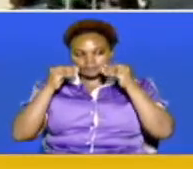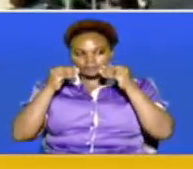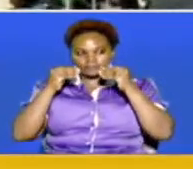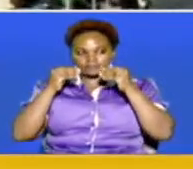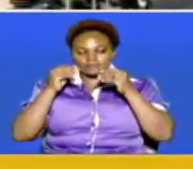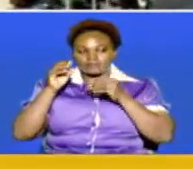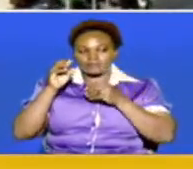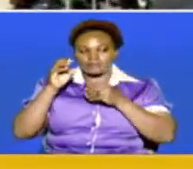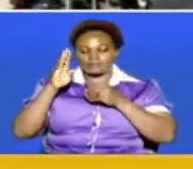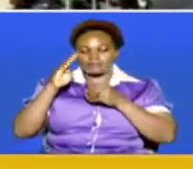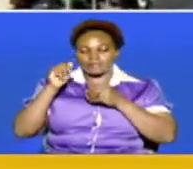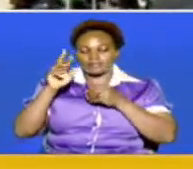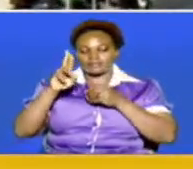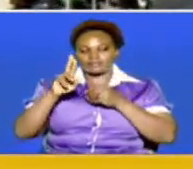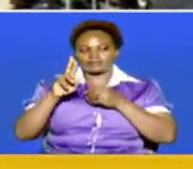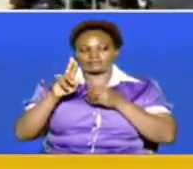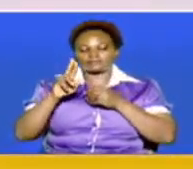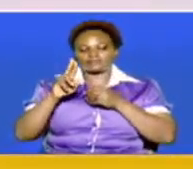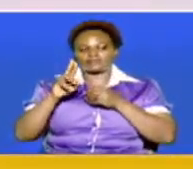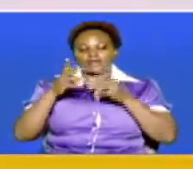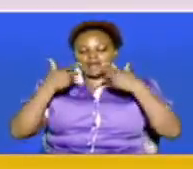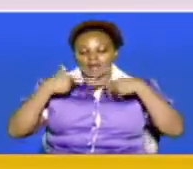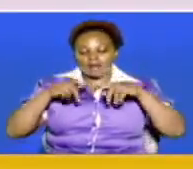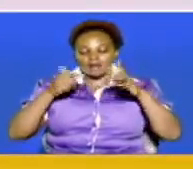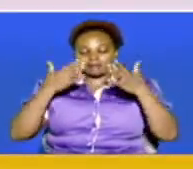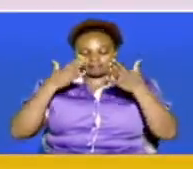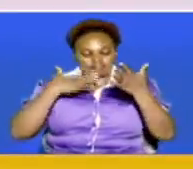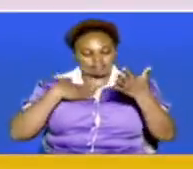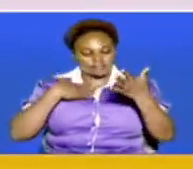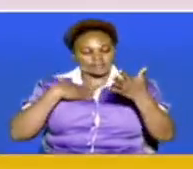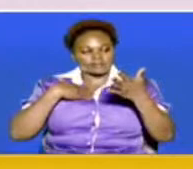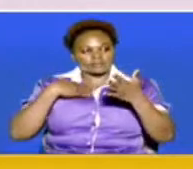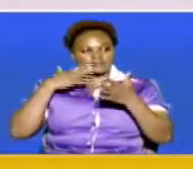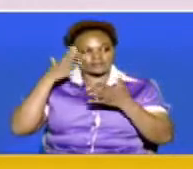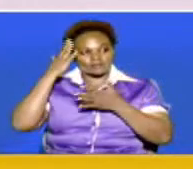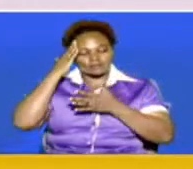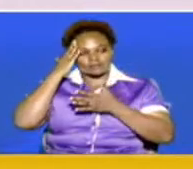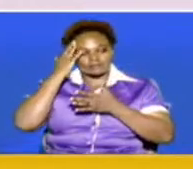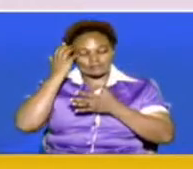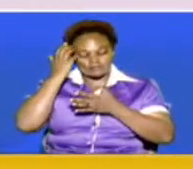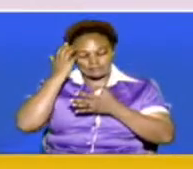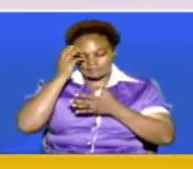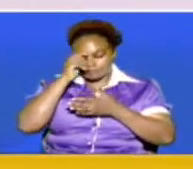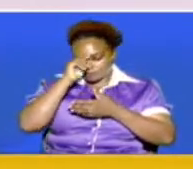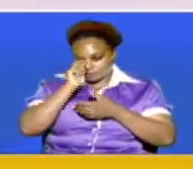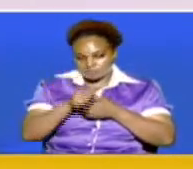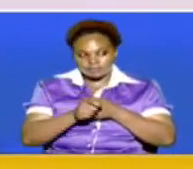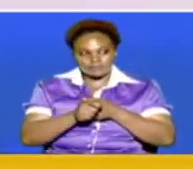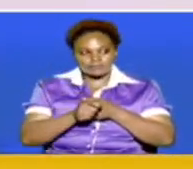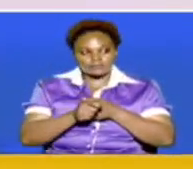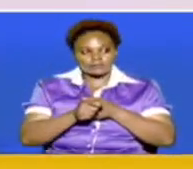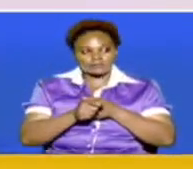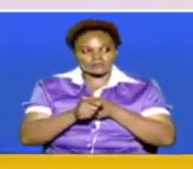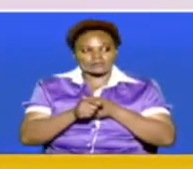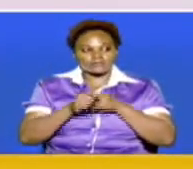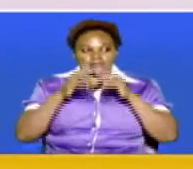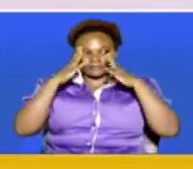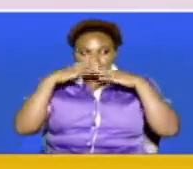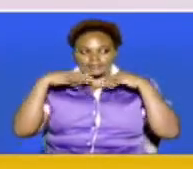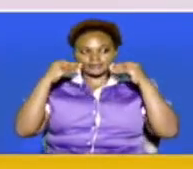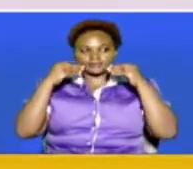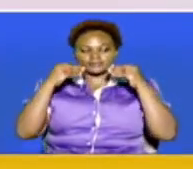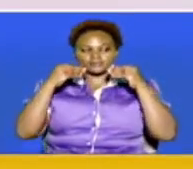President Salva Kiir Mayardit, allow me to recognize with respect